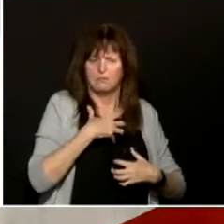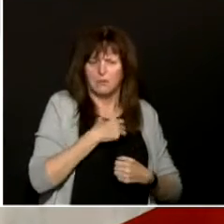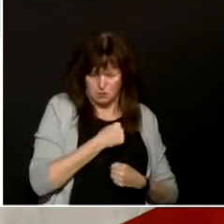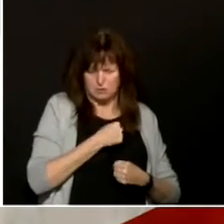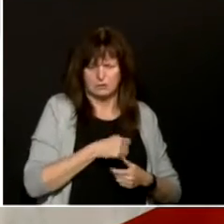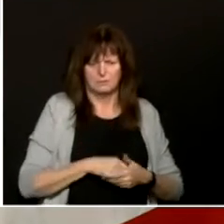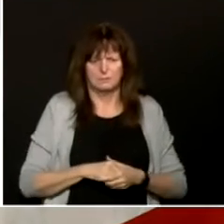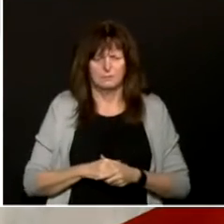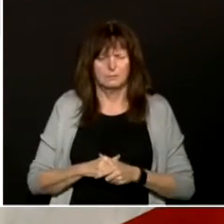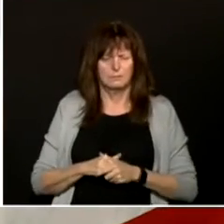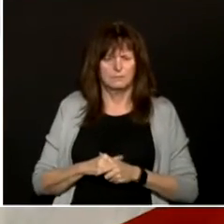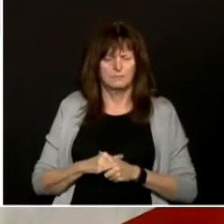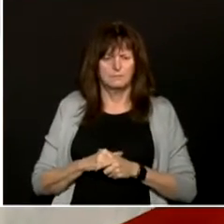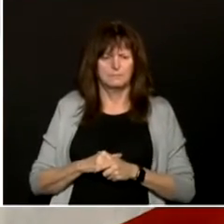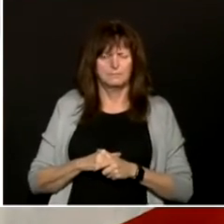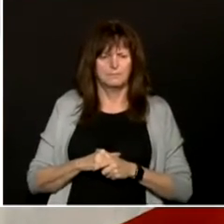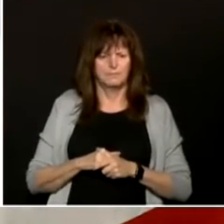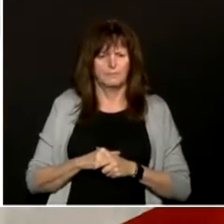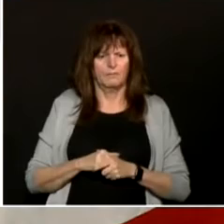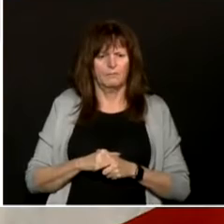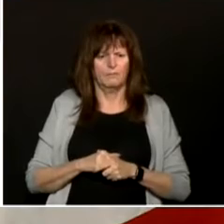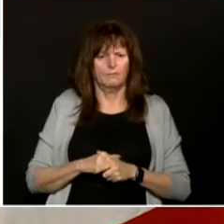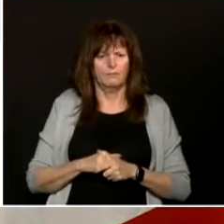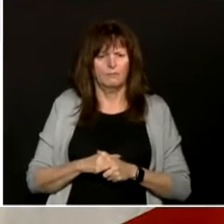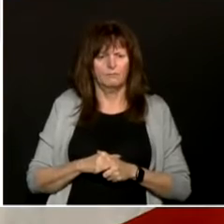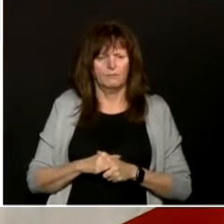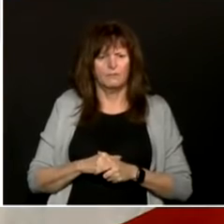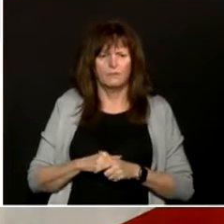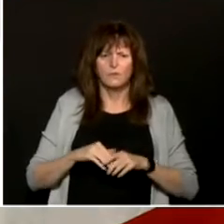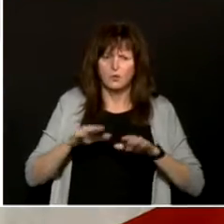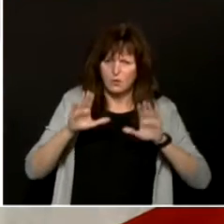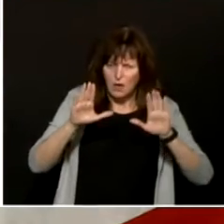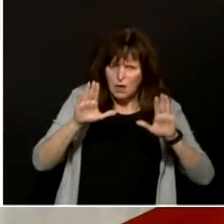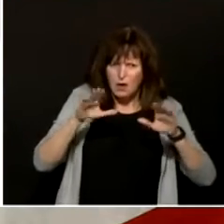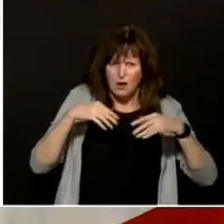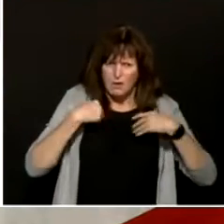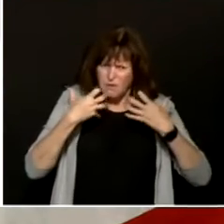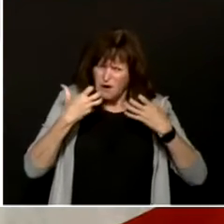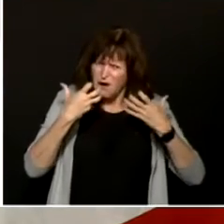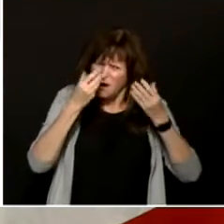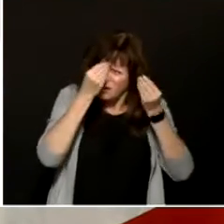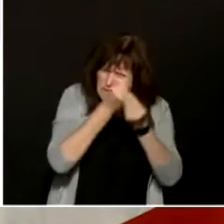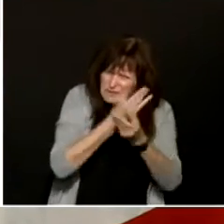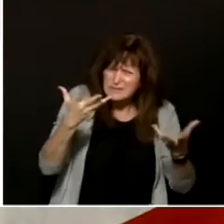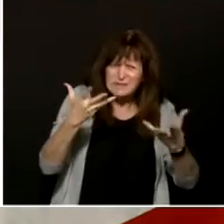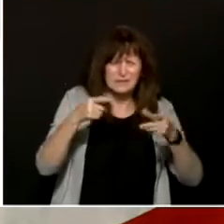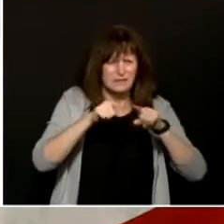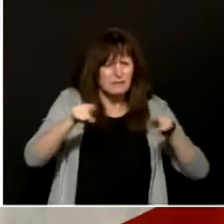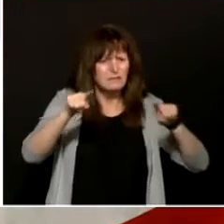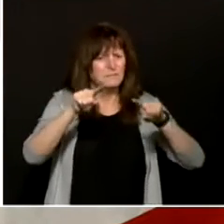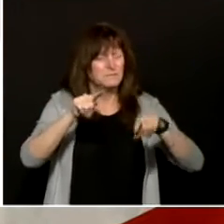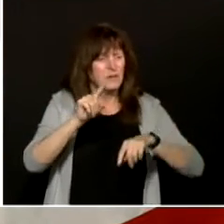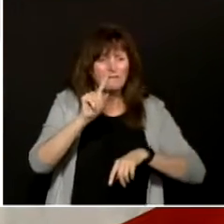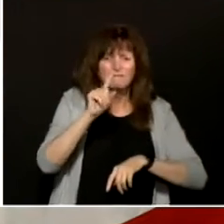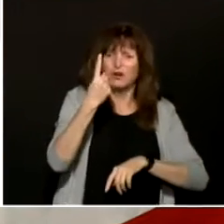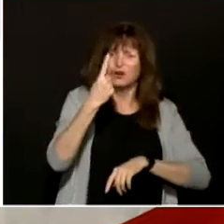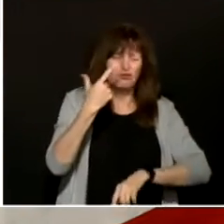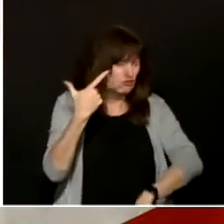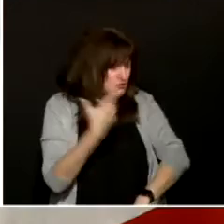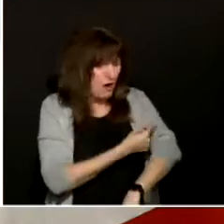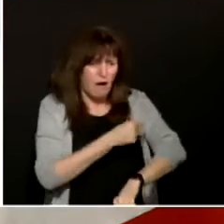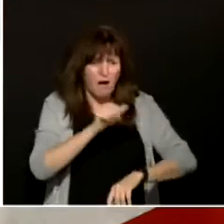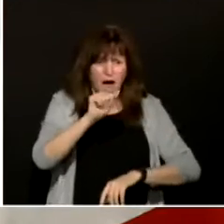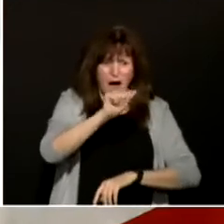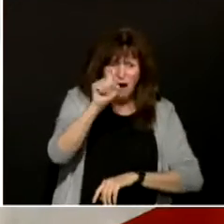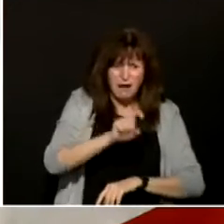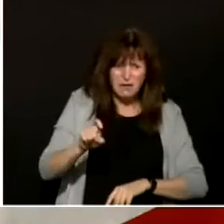this opportunity to reiterate that those who have received their first dose of the AstraZeneca vaccine did absolutely the right thing